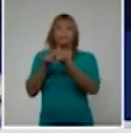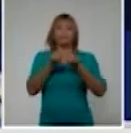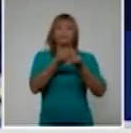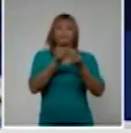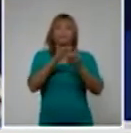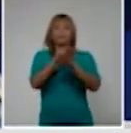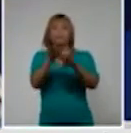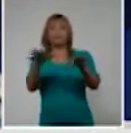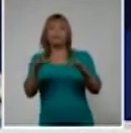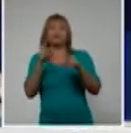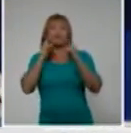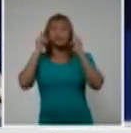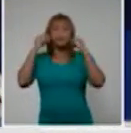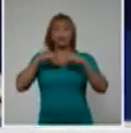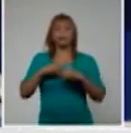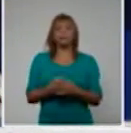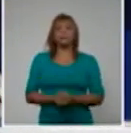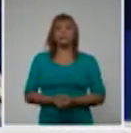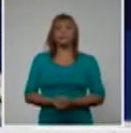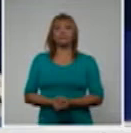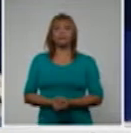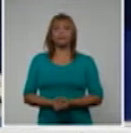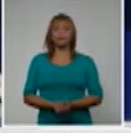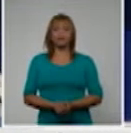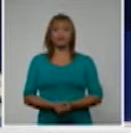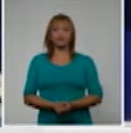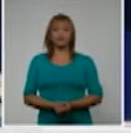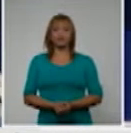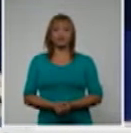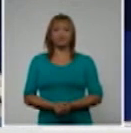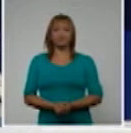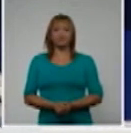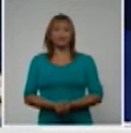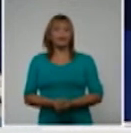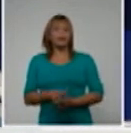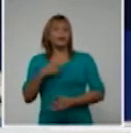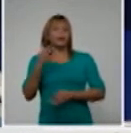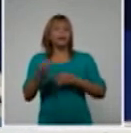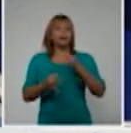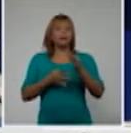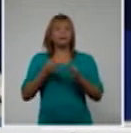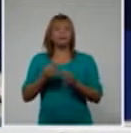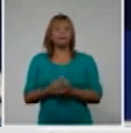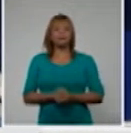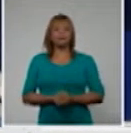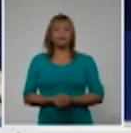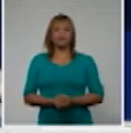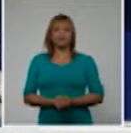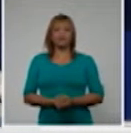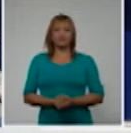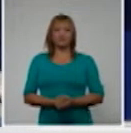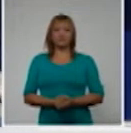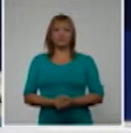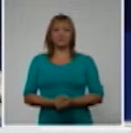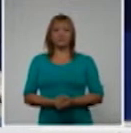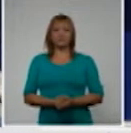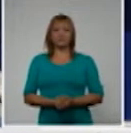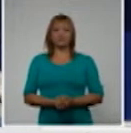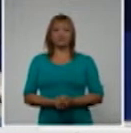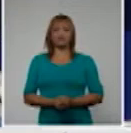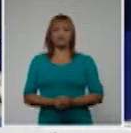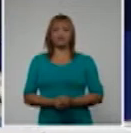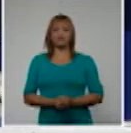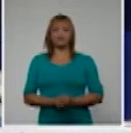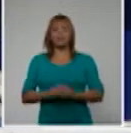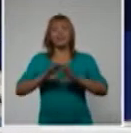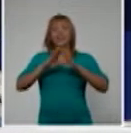days, which is what led us to the aforementioned results. Concerning the worldwide statistics, in the last weeks, a